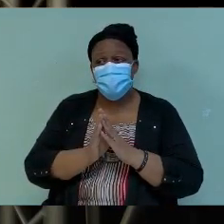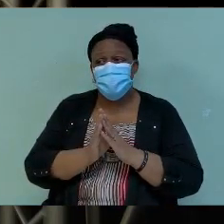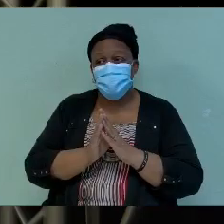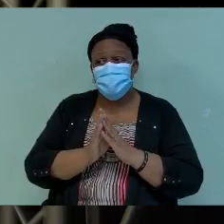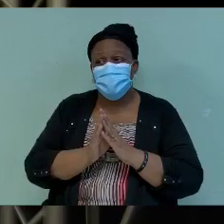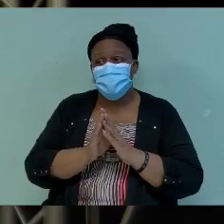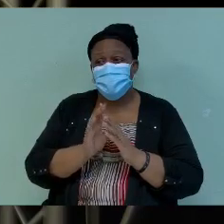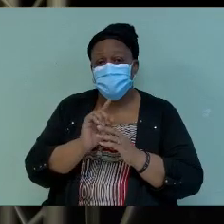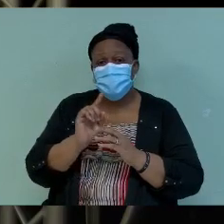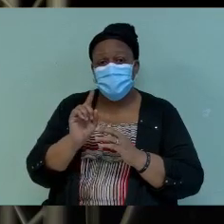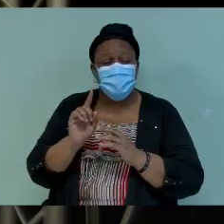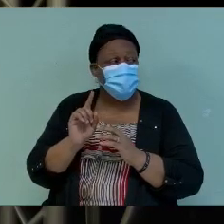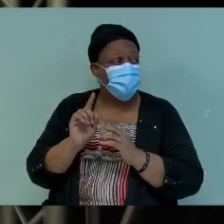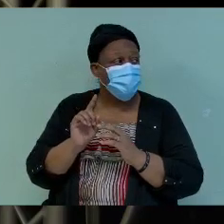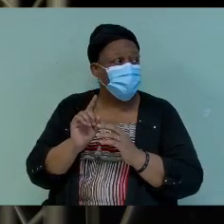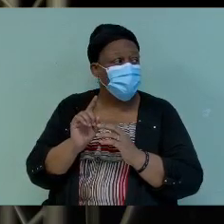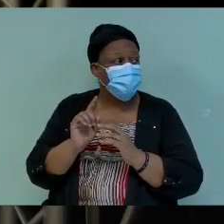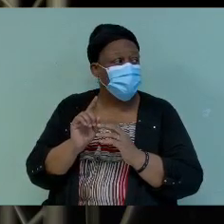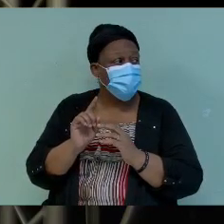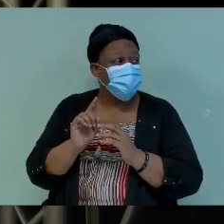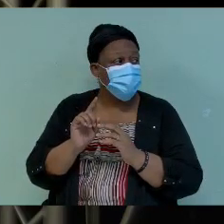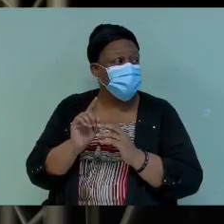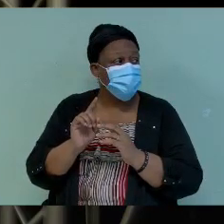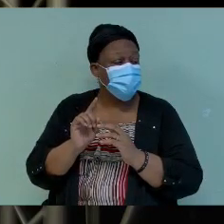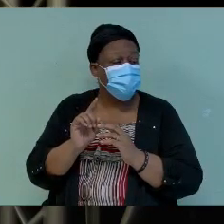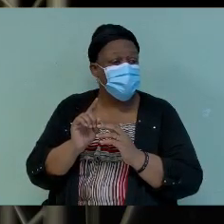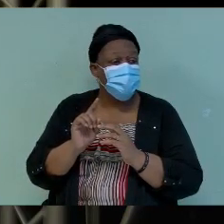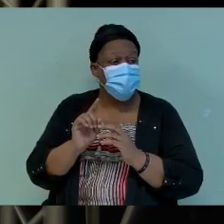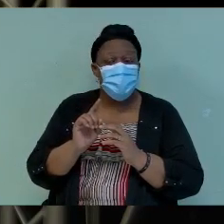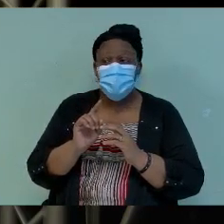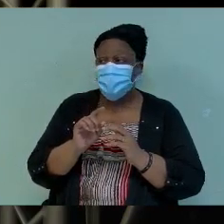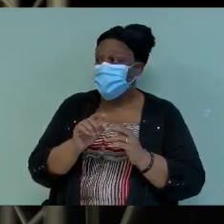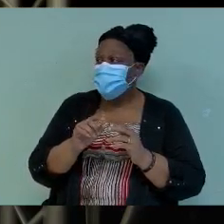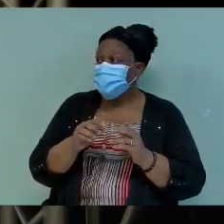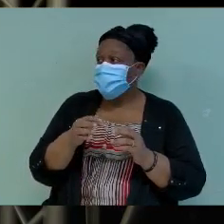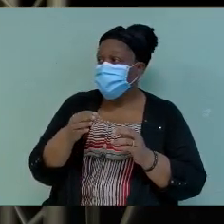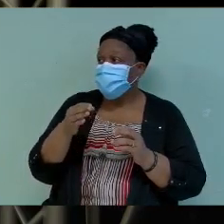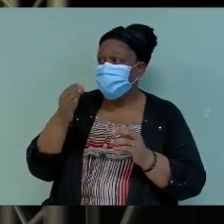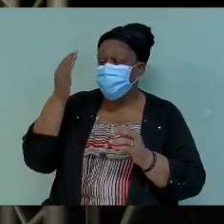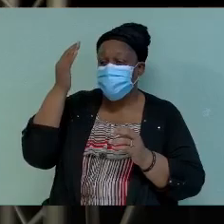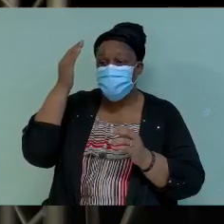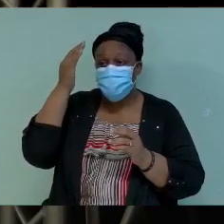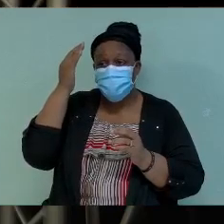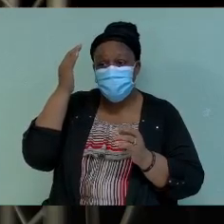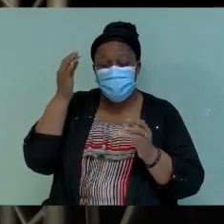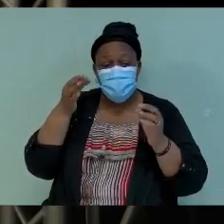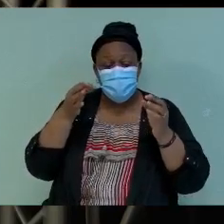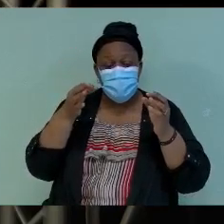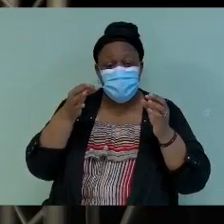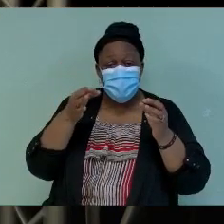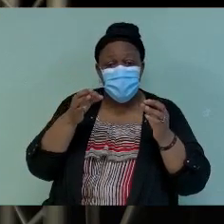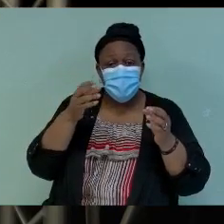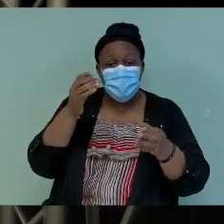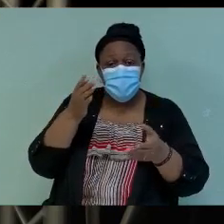of the waste that was put out, we would have the opportunity to trace where that waste came